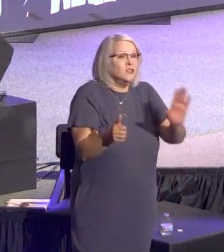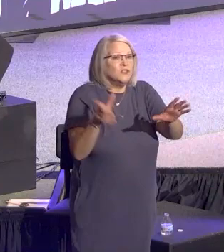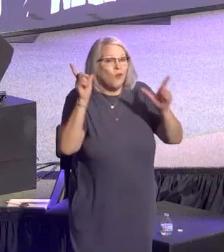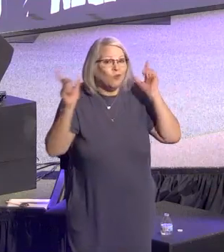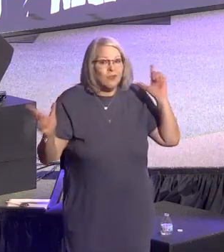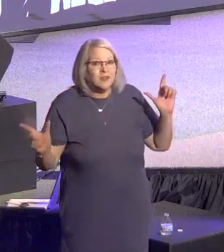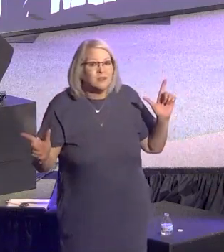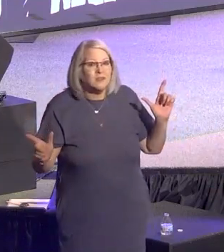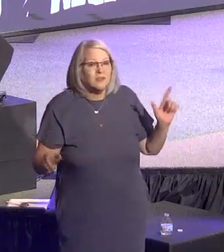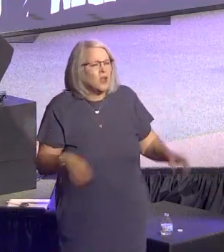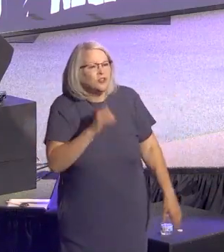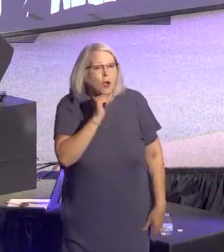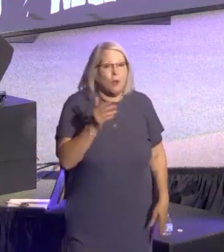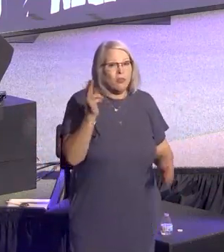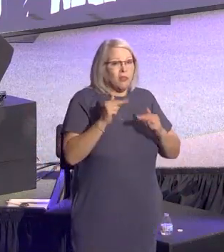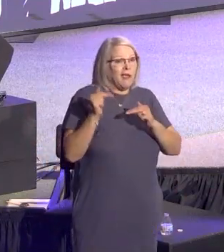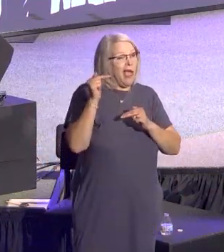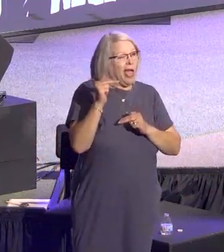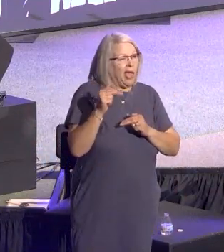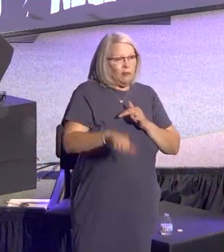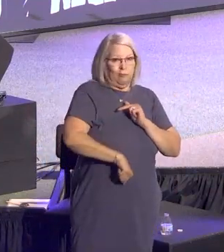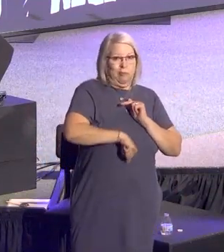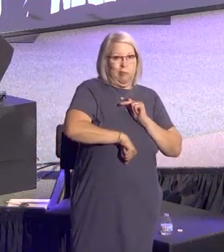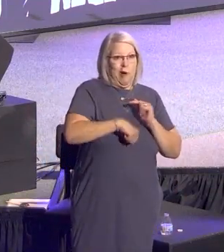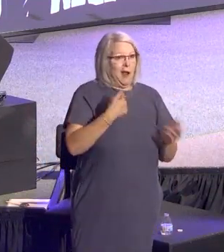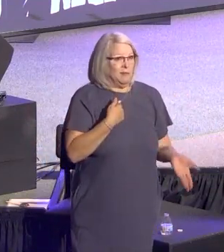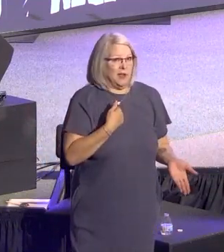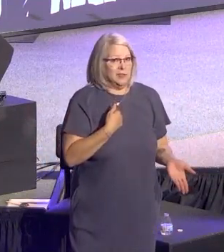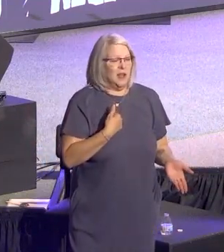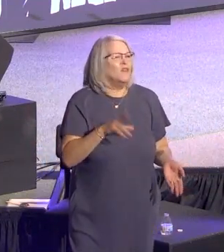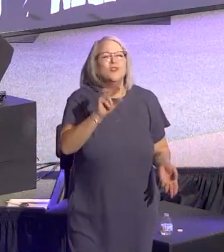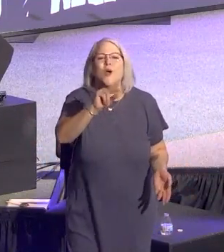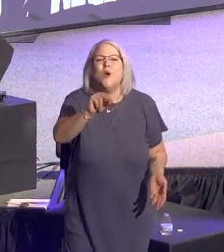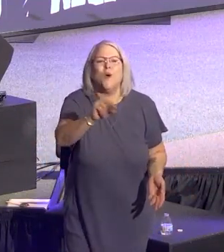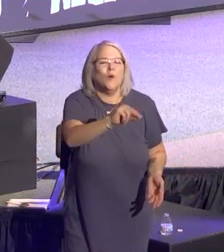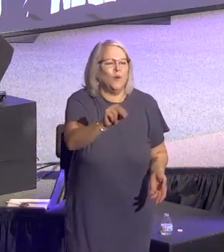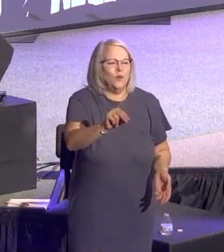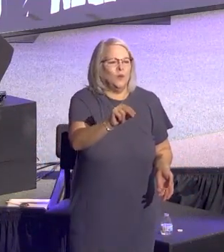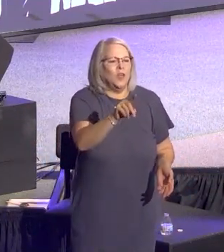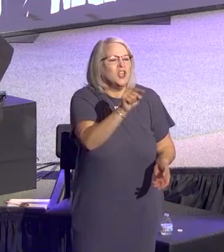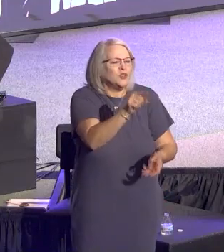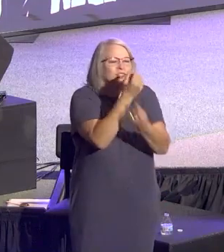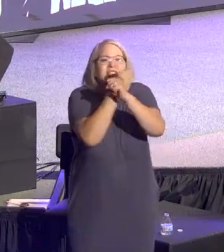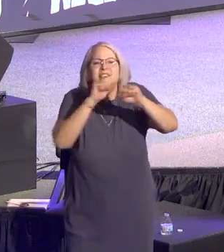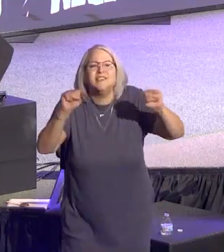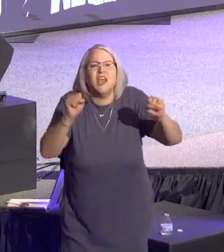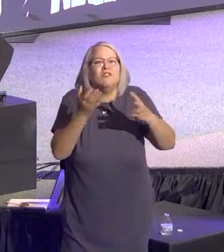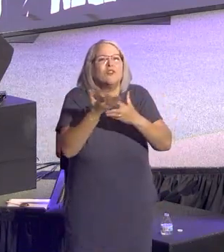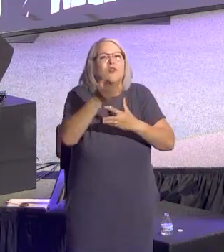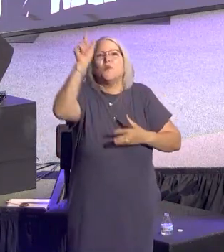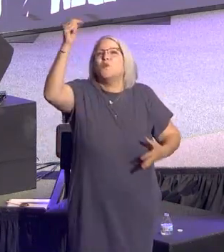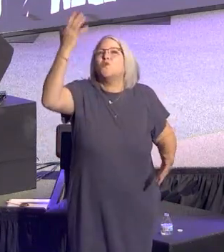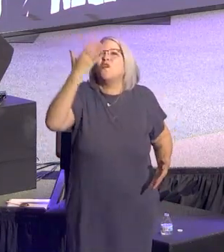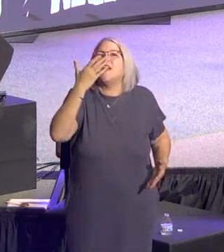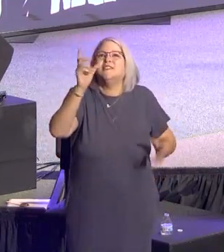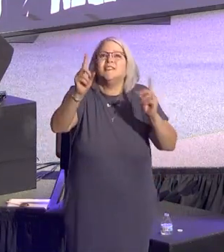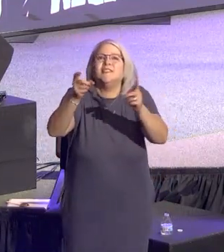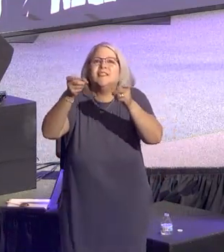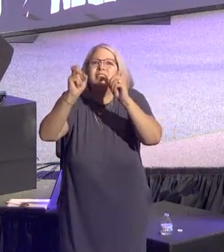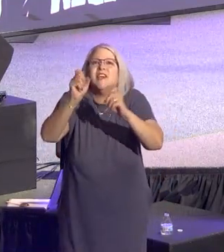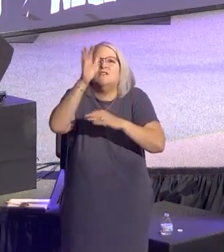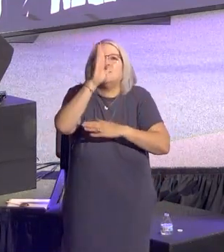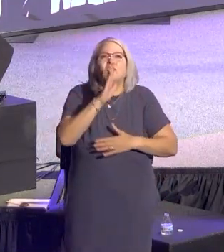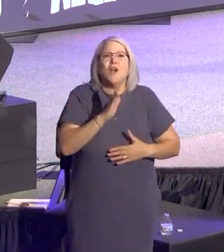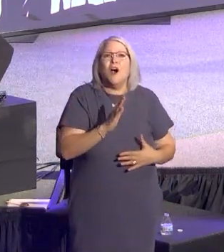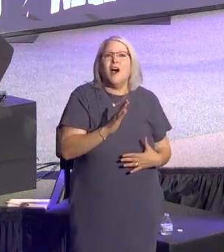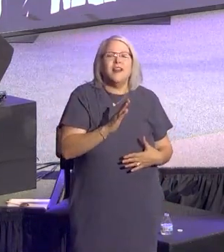listen. Don't think too highly of yourself, because guess what? You're saved only by grace. It is the gift of God. And when you think about a gift,